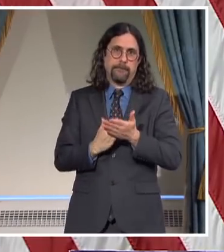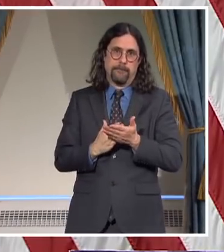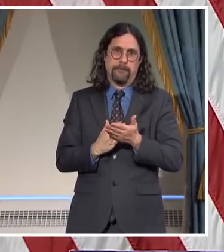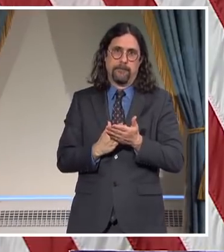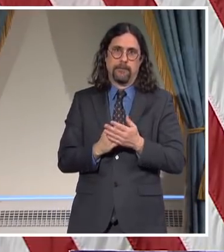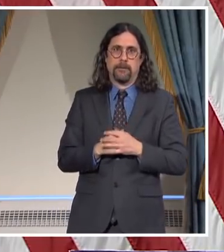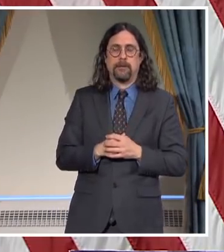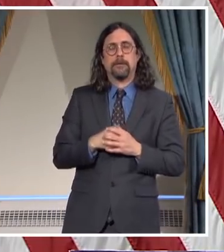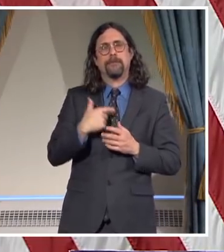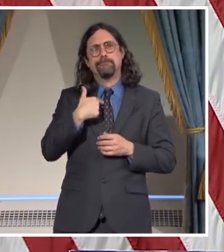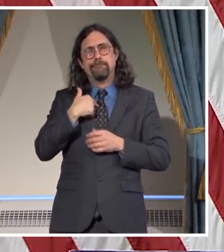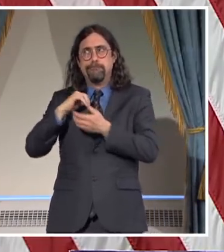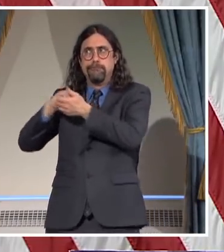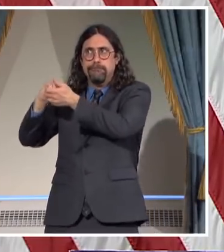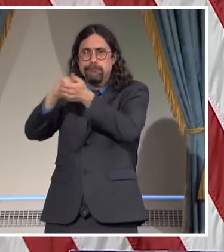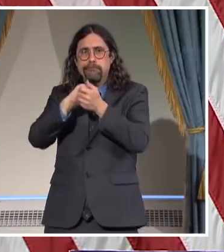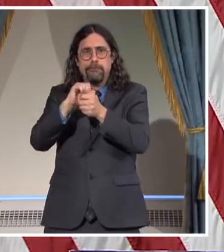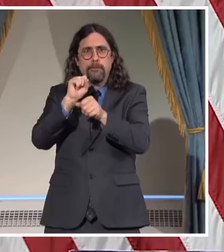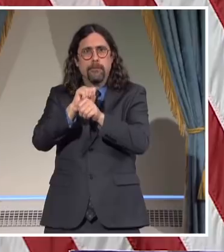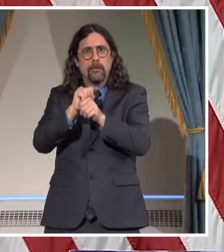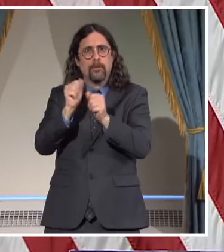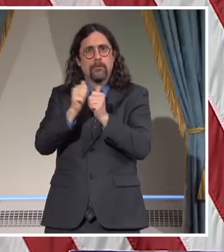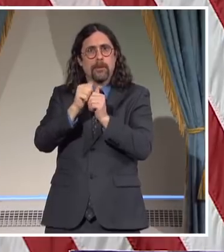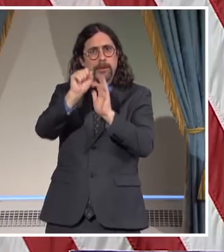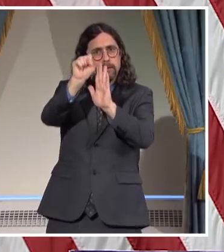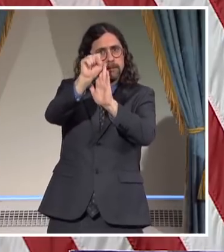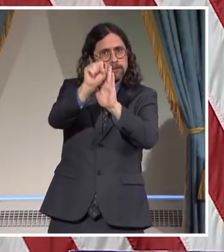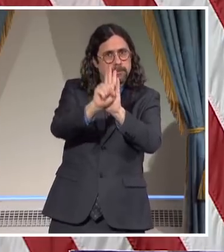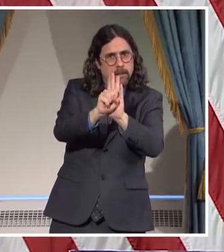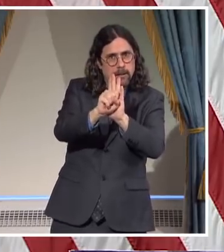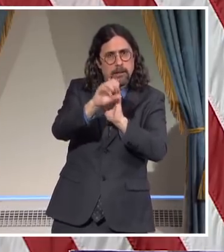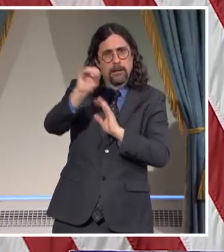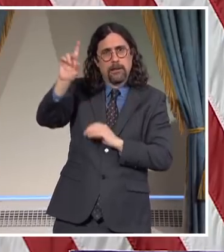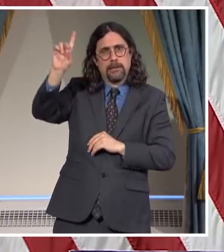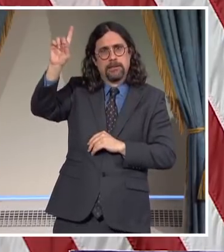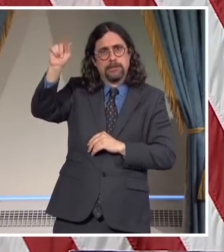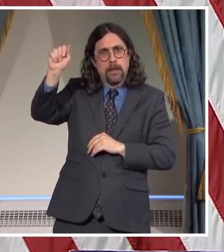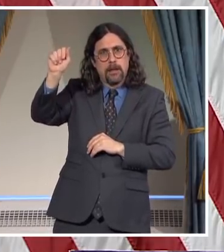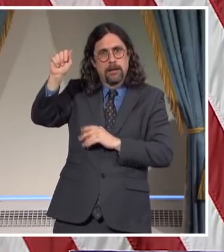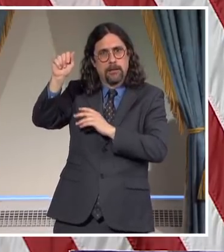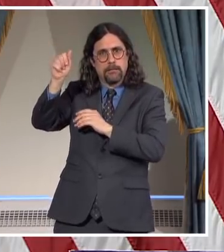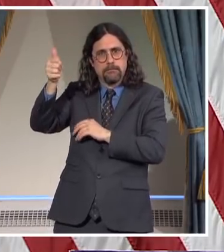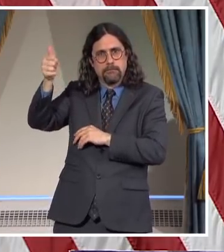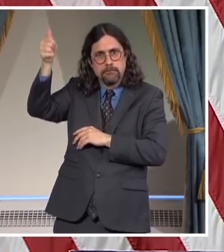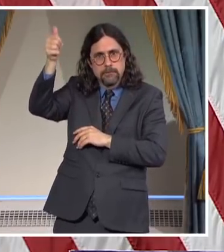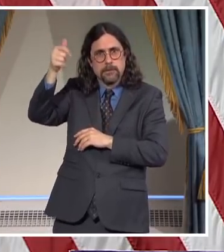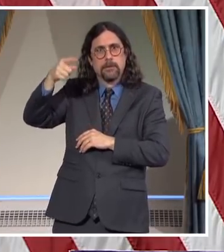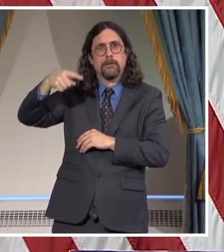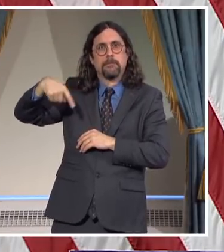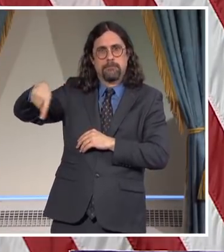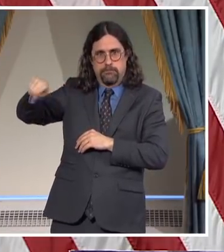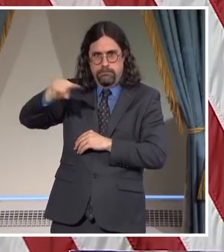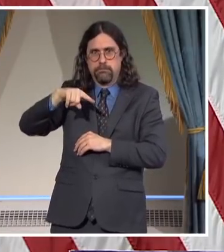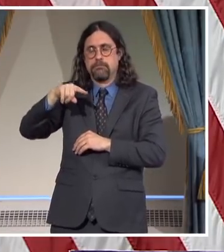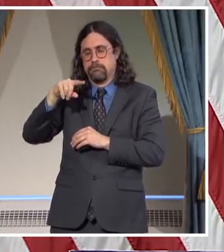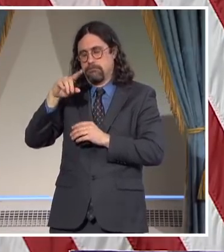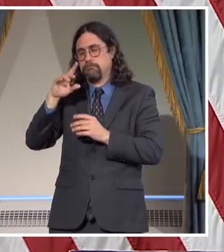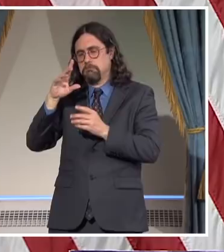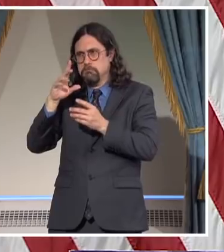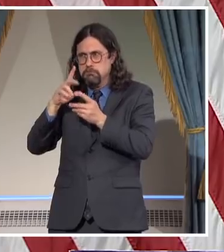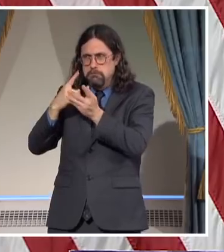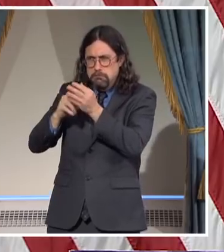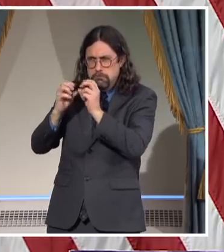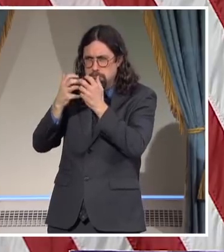today, by tonight, 200 inmates will have been released. There will be more releases tomorrow, and we will give